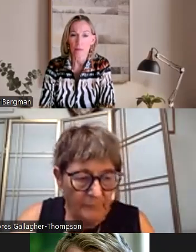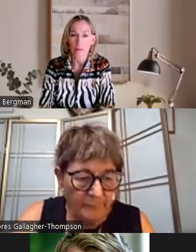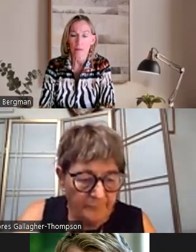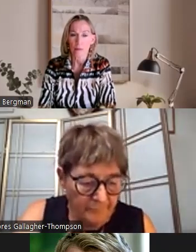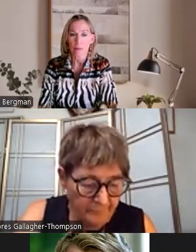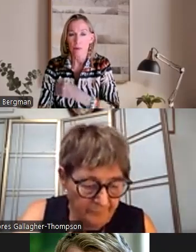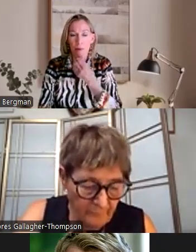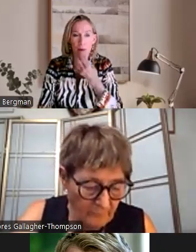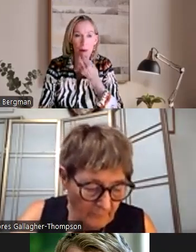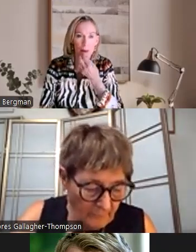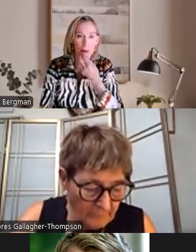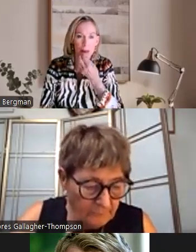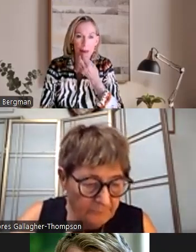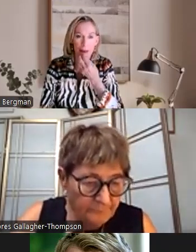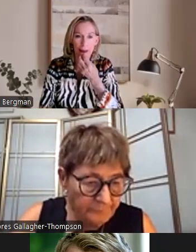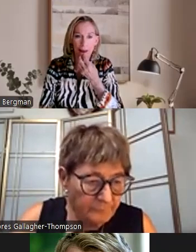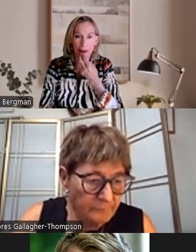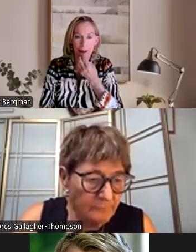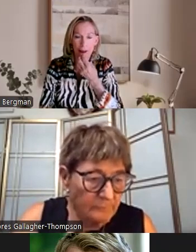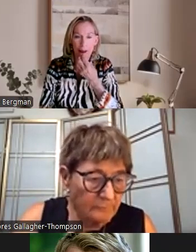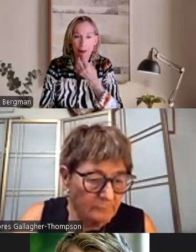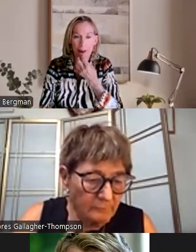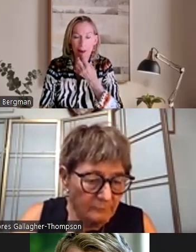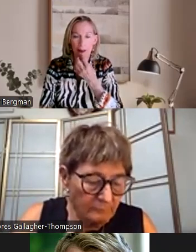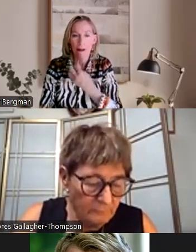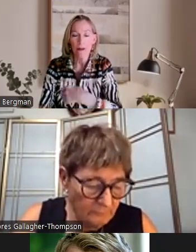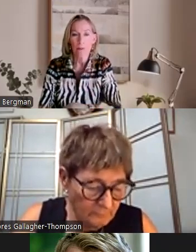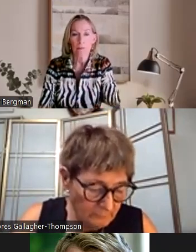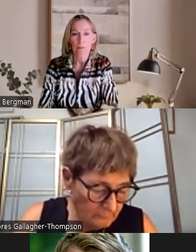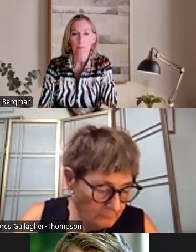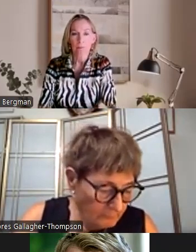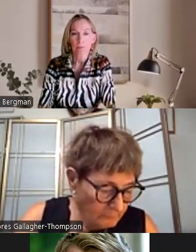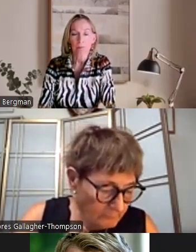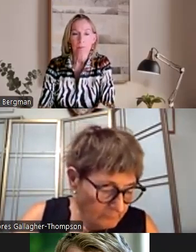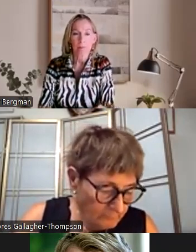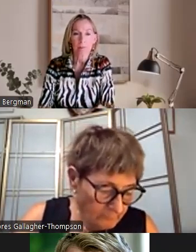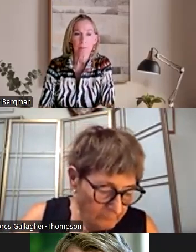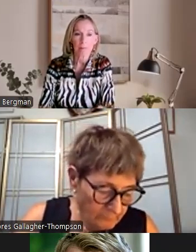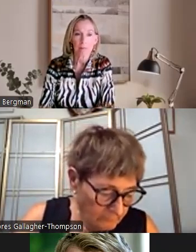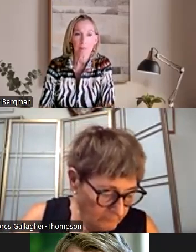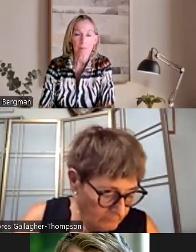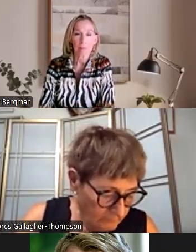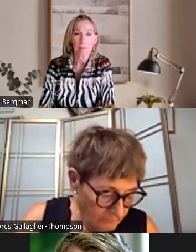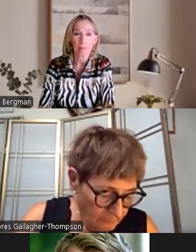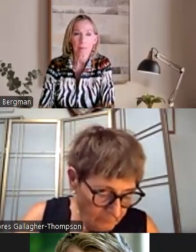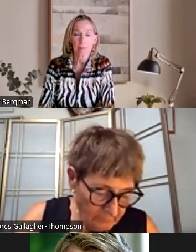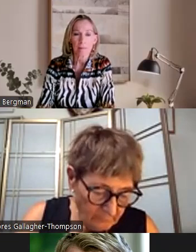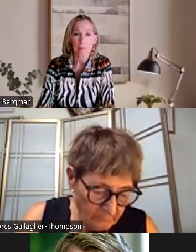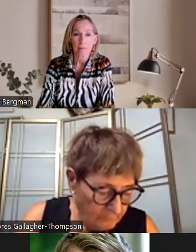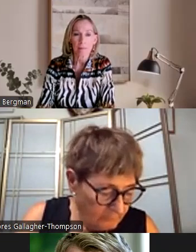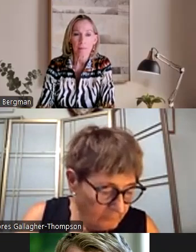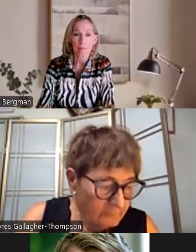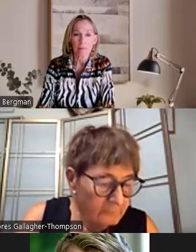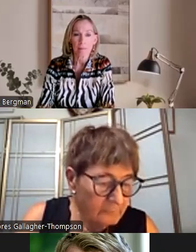clinic we have a half day right now. We're seeing about 5 or 6 patients per day, and we're delighted to have new